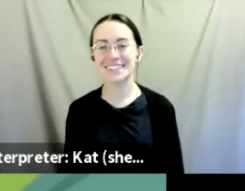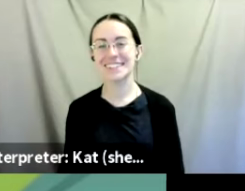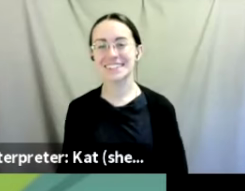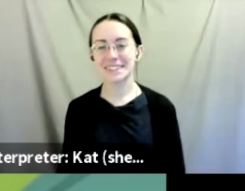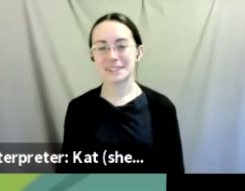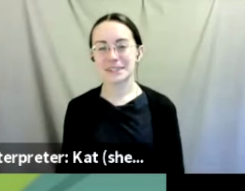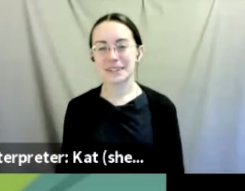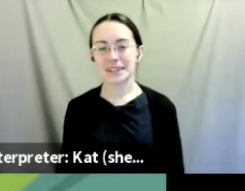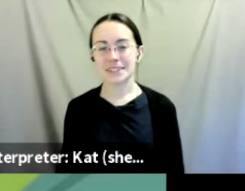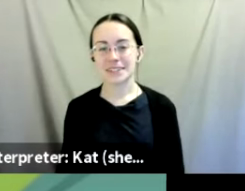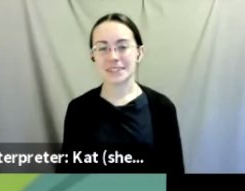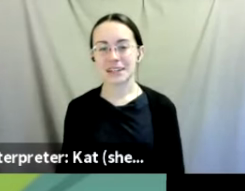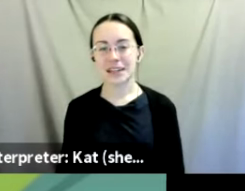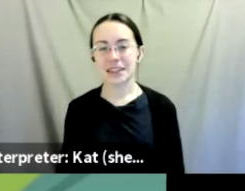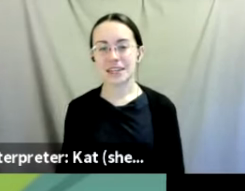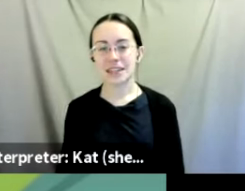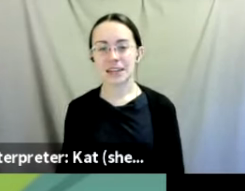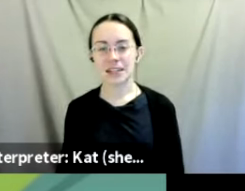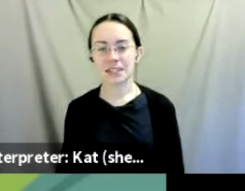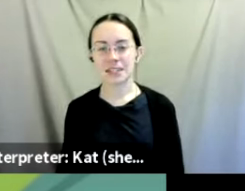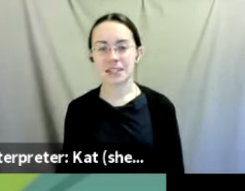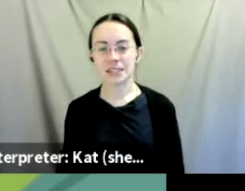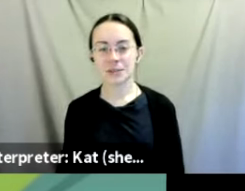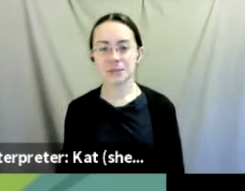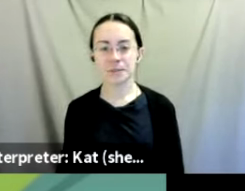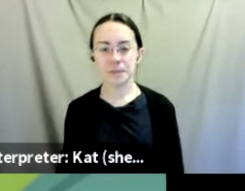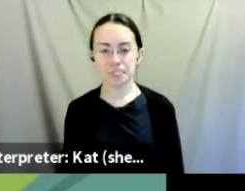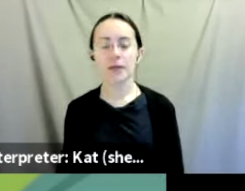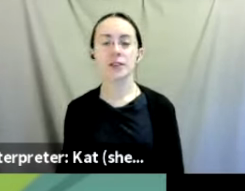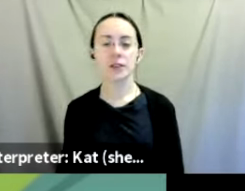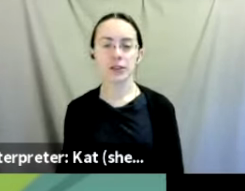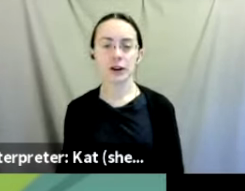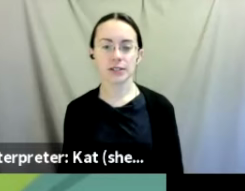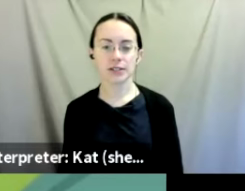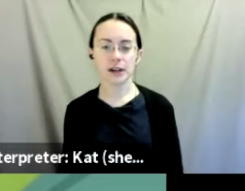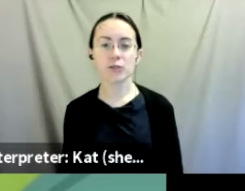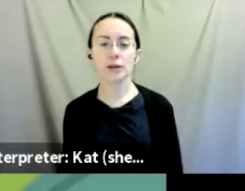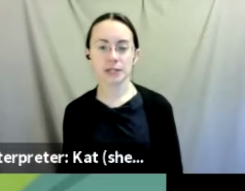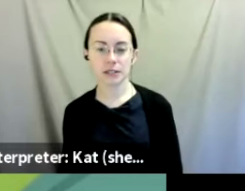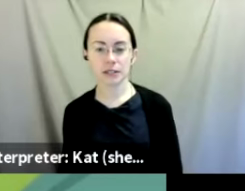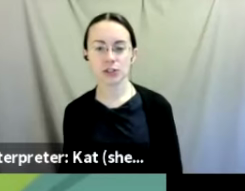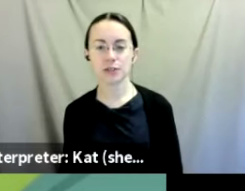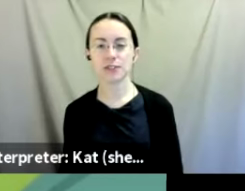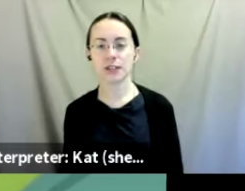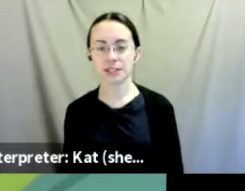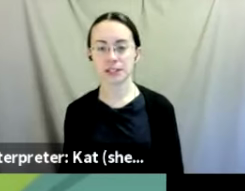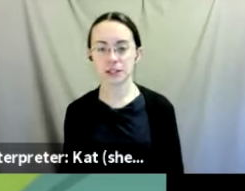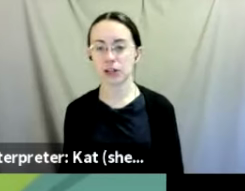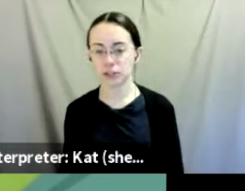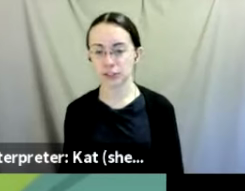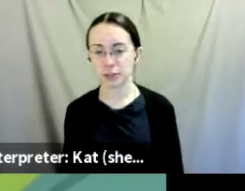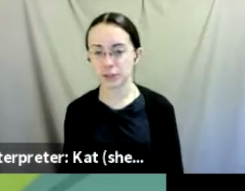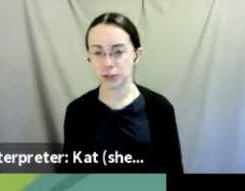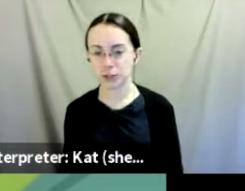pregnancy. And I think that the thoughts of women in terms of selecting